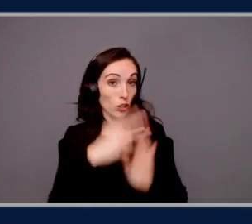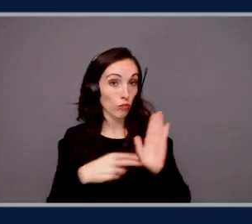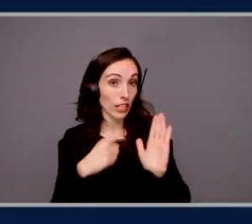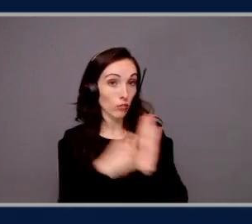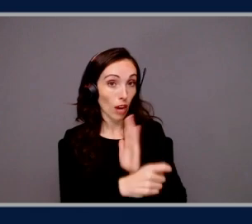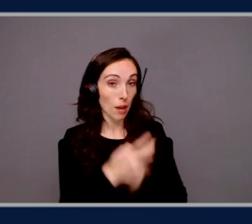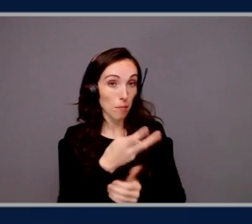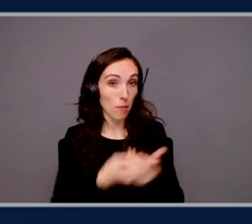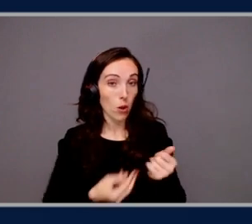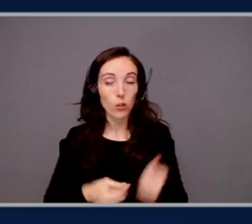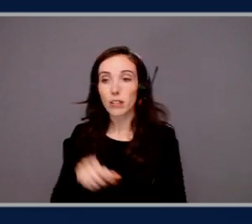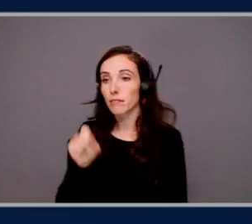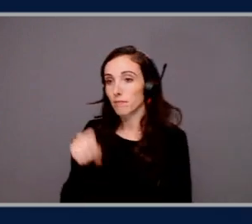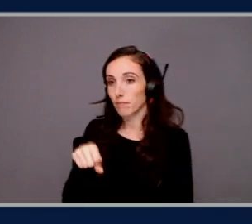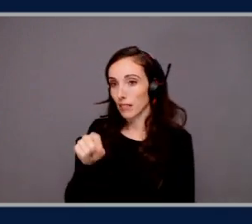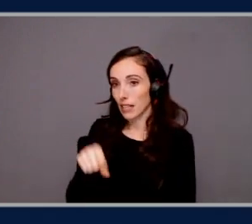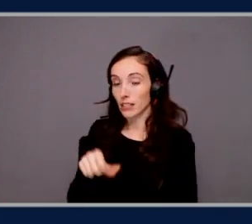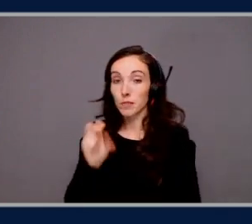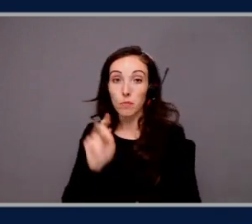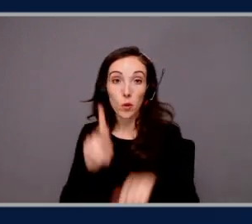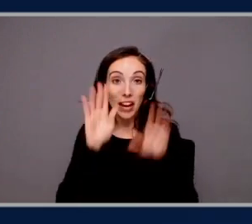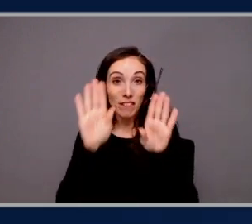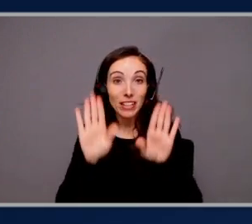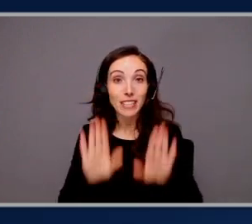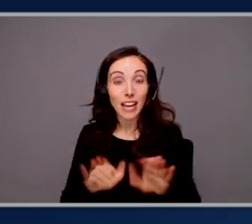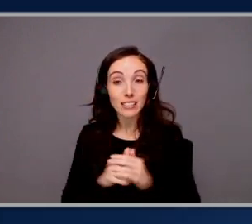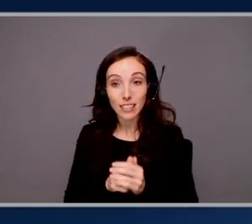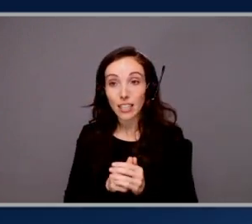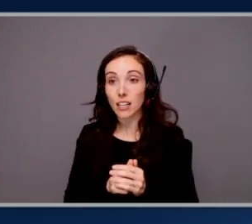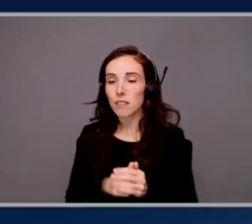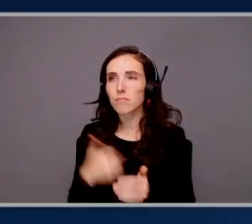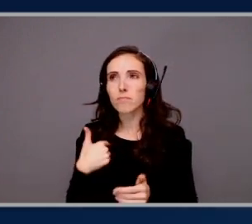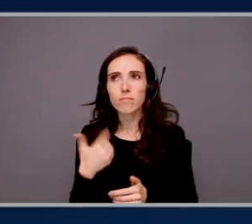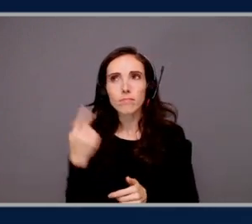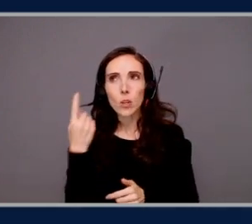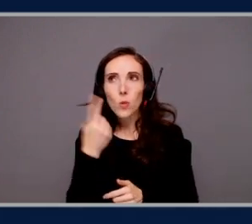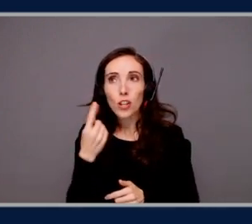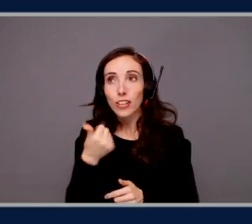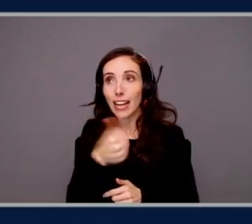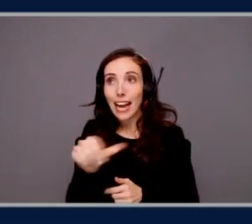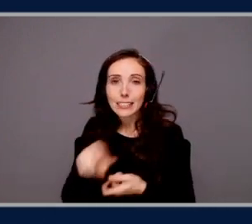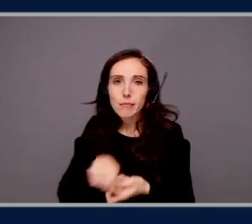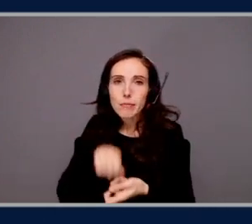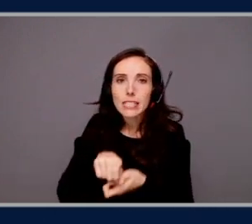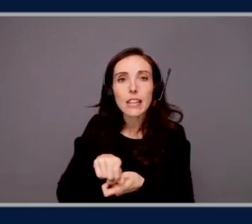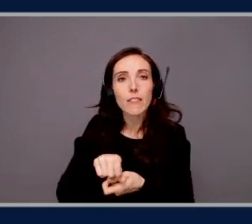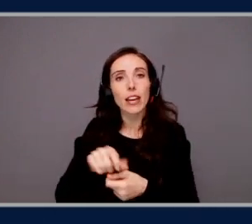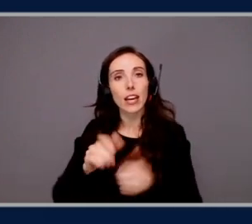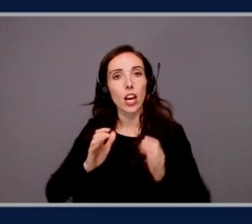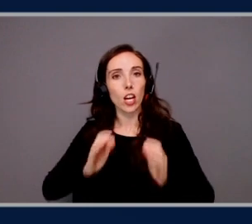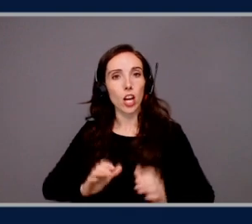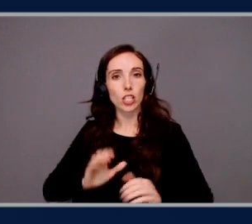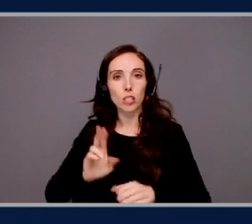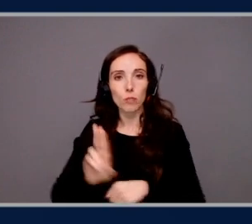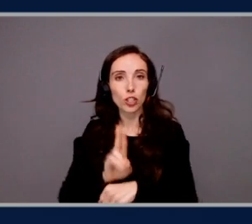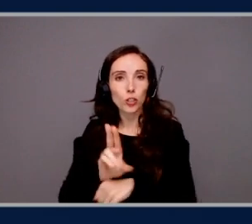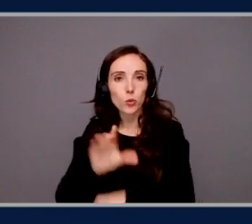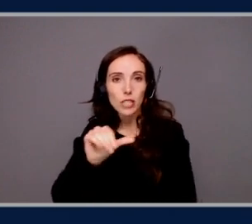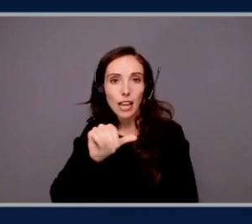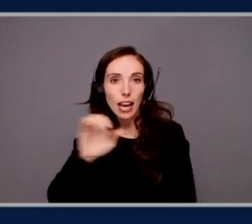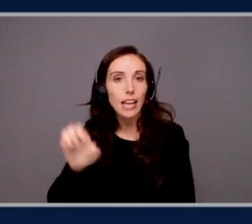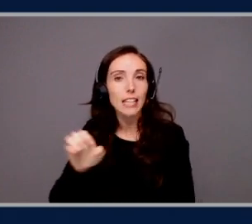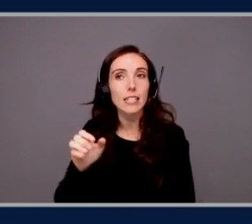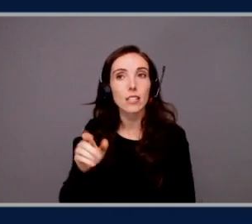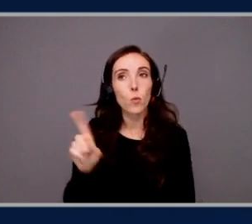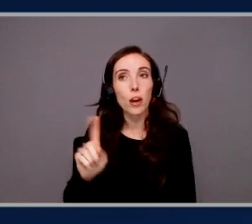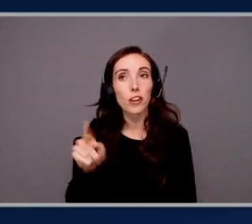Yep. Fantastic. So I was wondering, do you have any, customer use cases that you've heard a specific customer is interested about this, or, a case